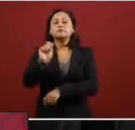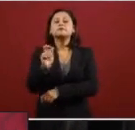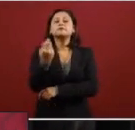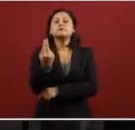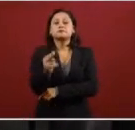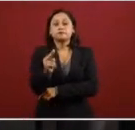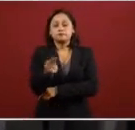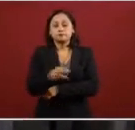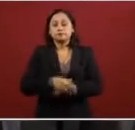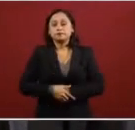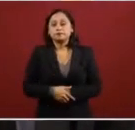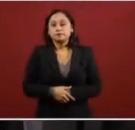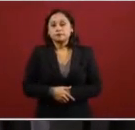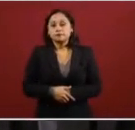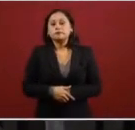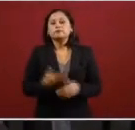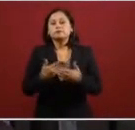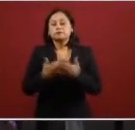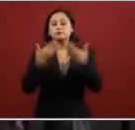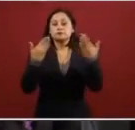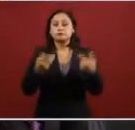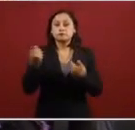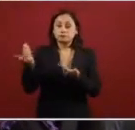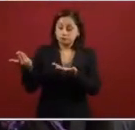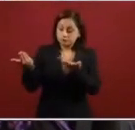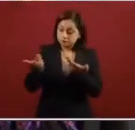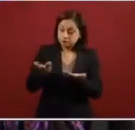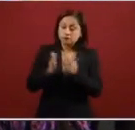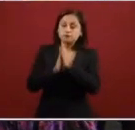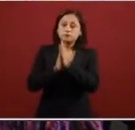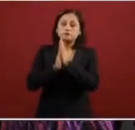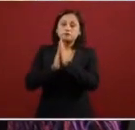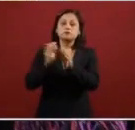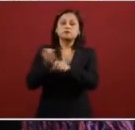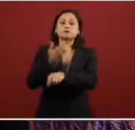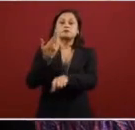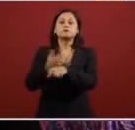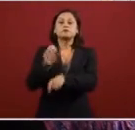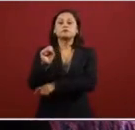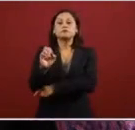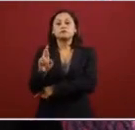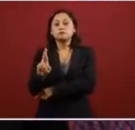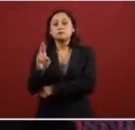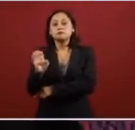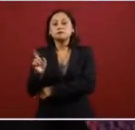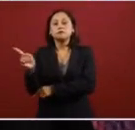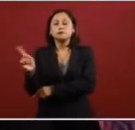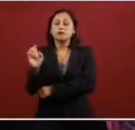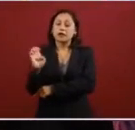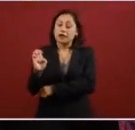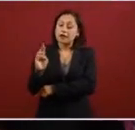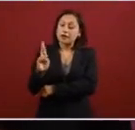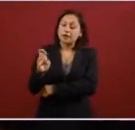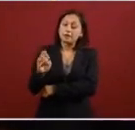vamos a pedirle al secretario de Relaciones Exteriores, Marcelo Ebrard, que informe